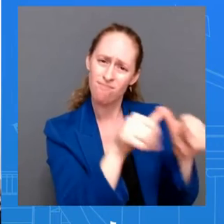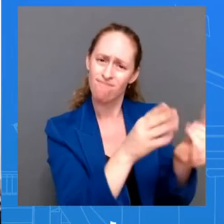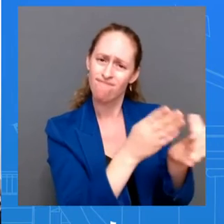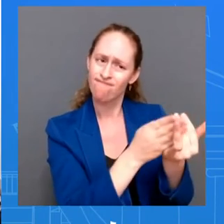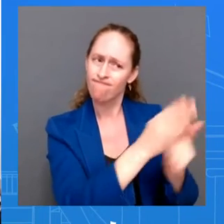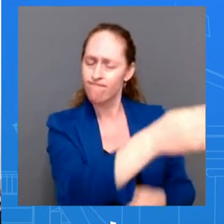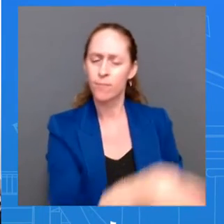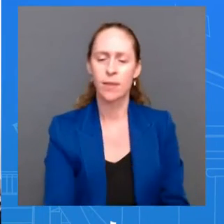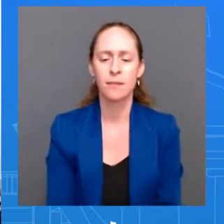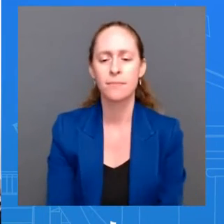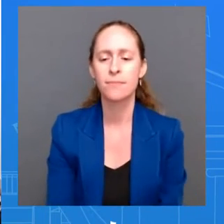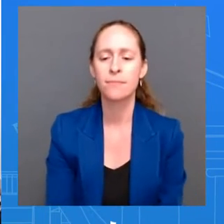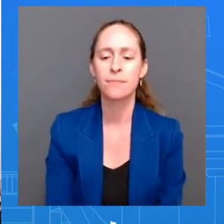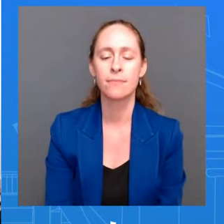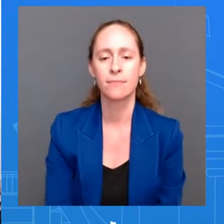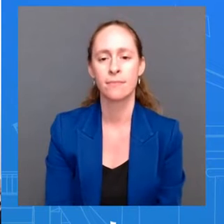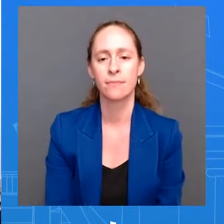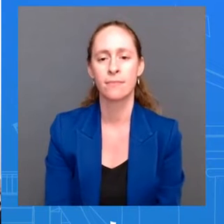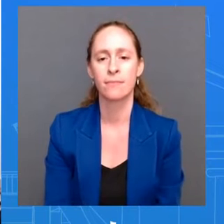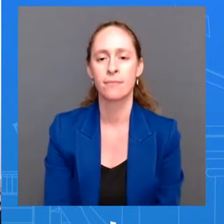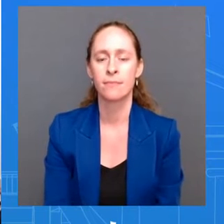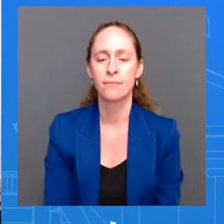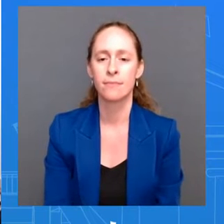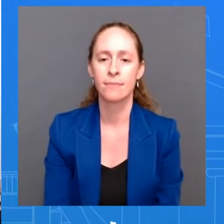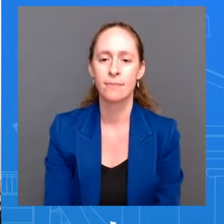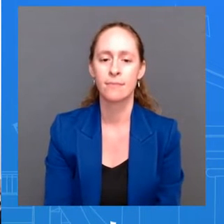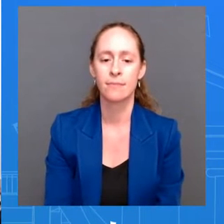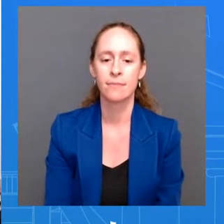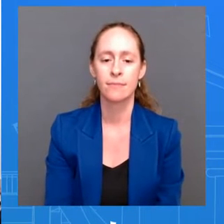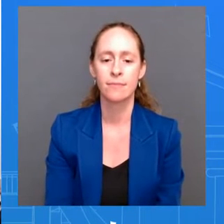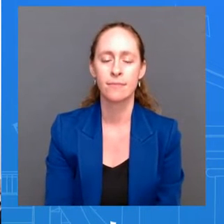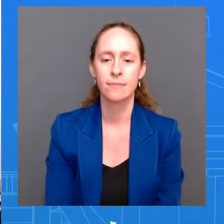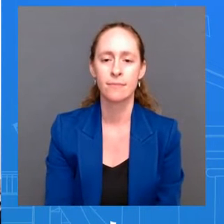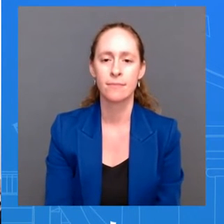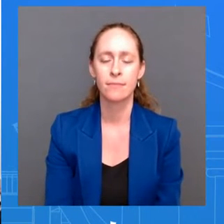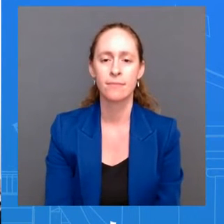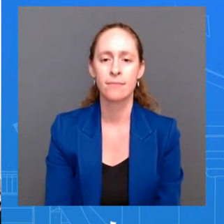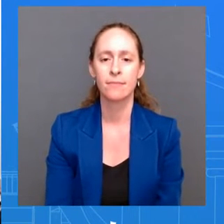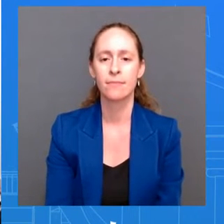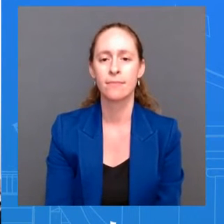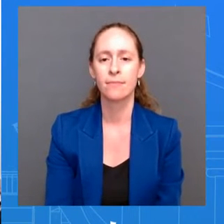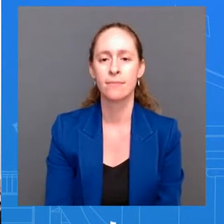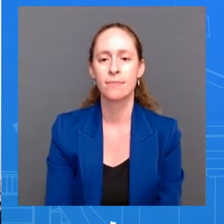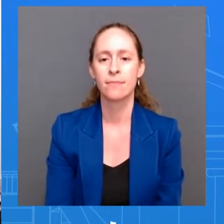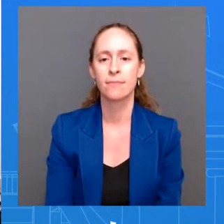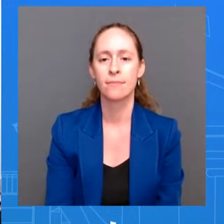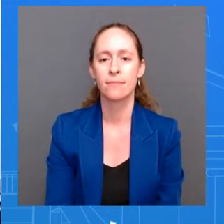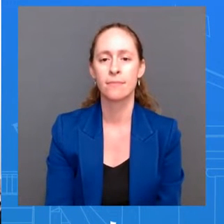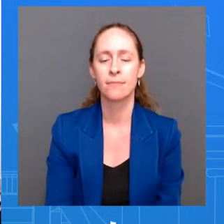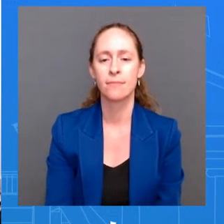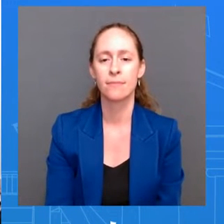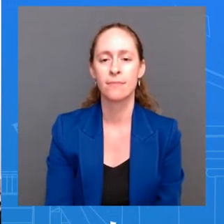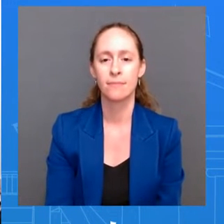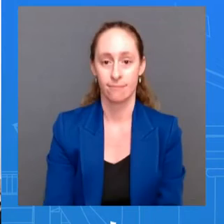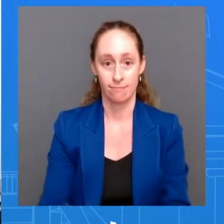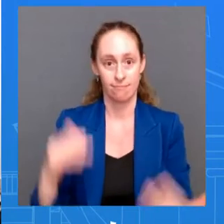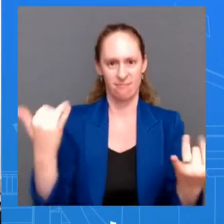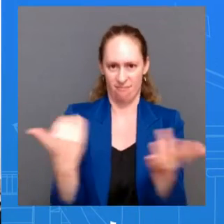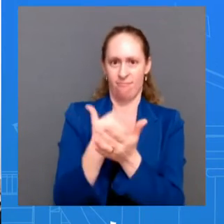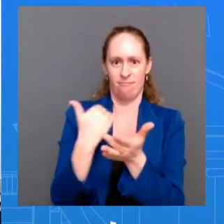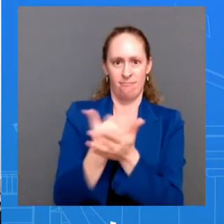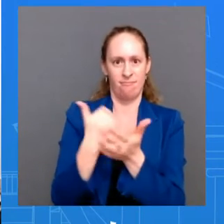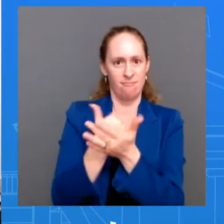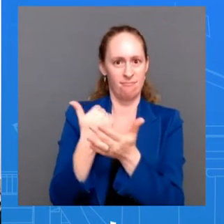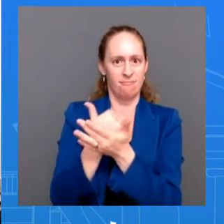if you have one, on the updated COVID vaccines. Does the administration have even a rough timeline on when they will be rolled